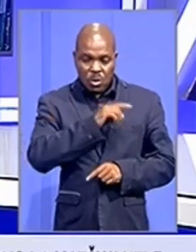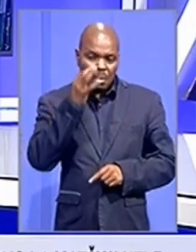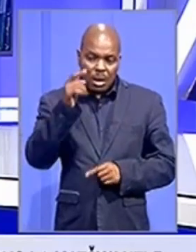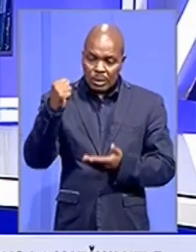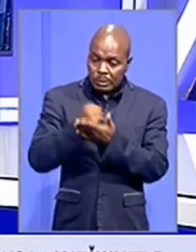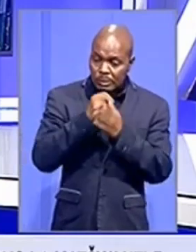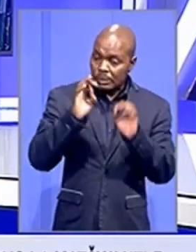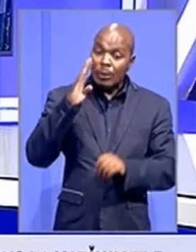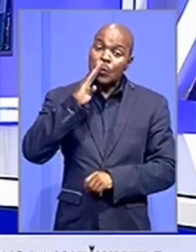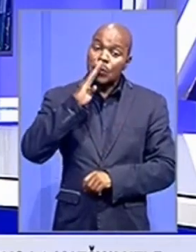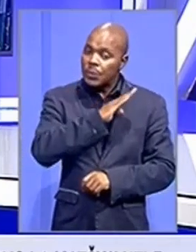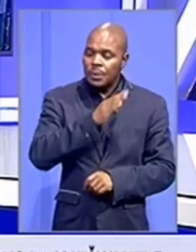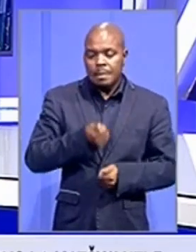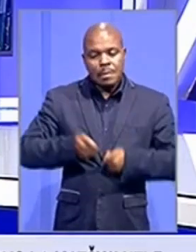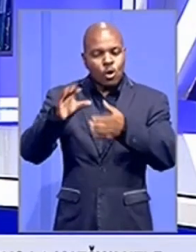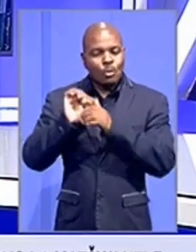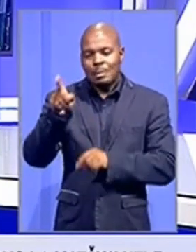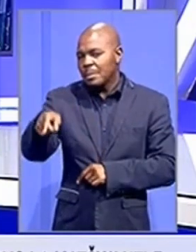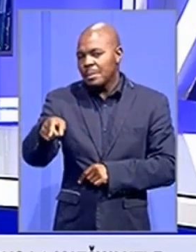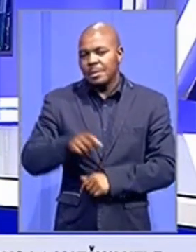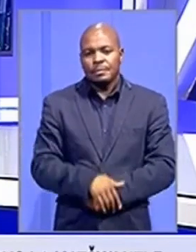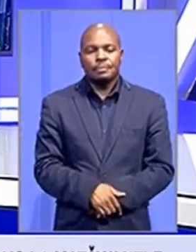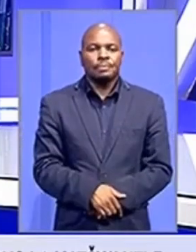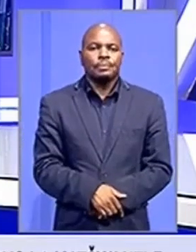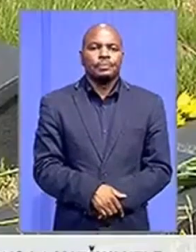mangwalo a maleba ba boele ga gabo bona.